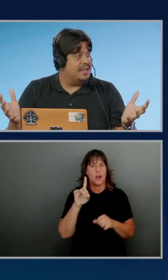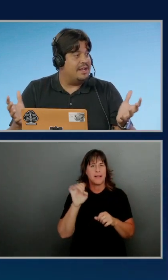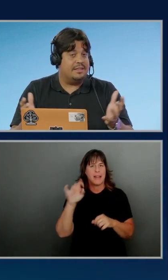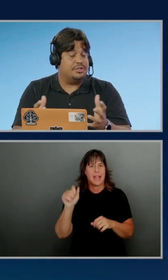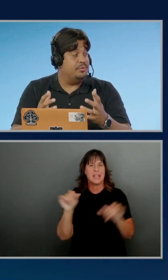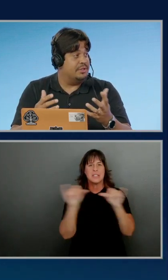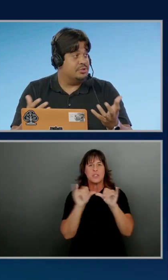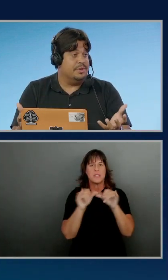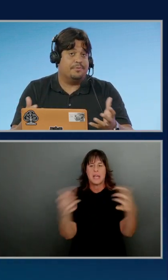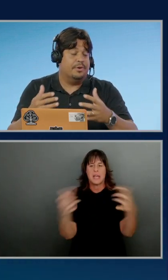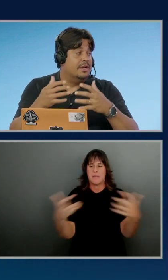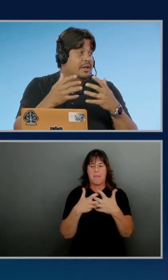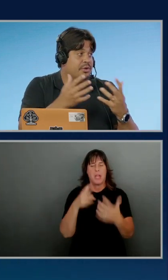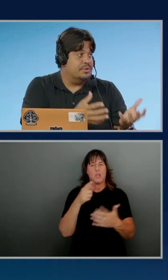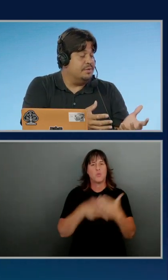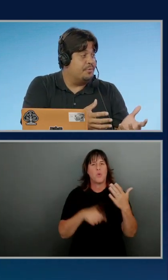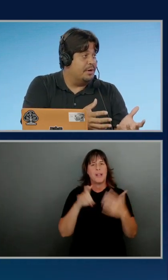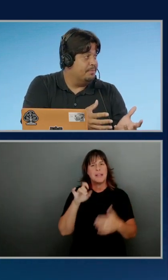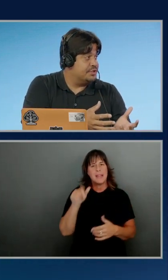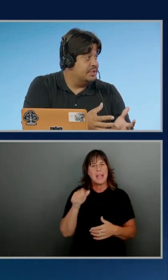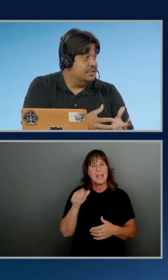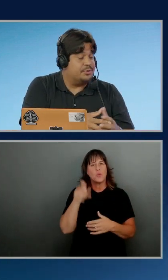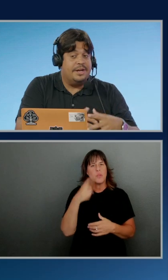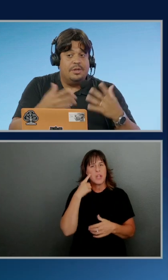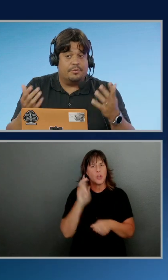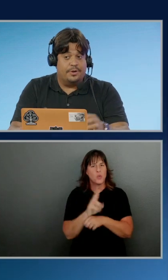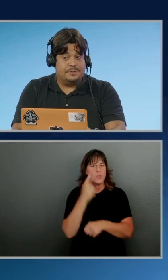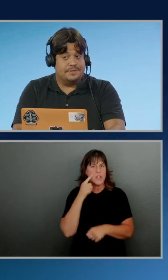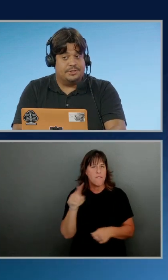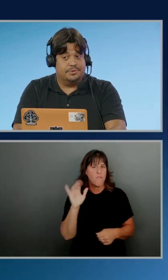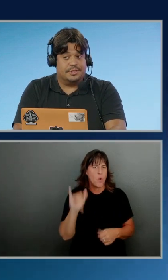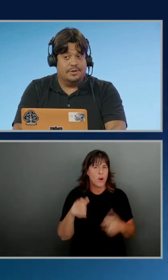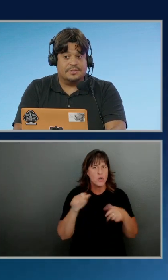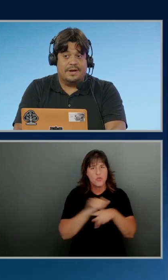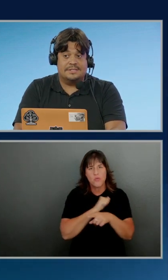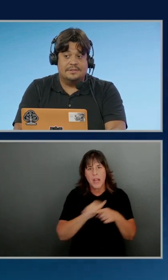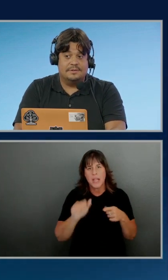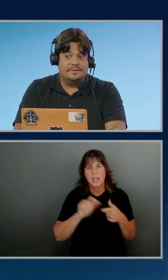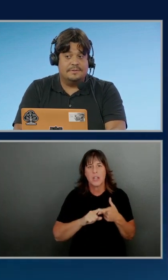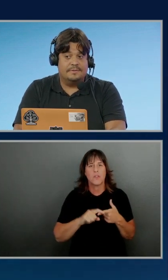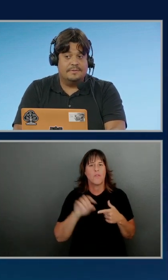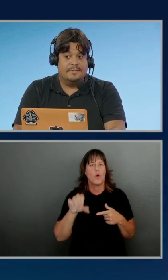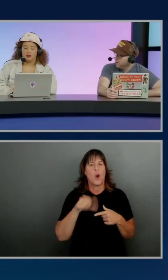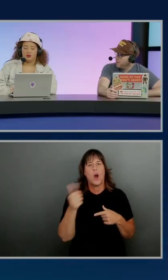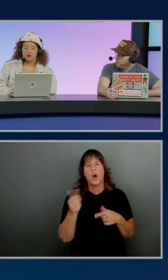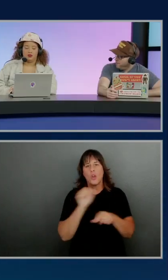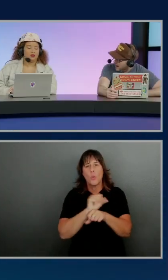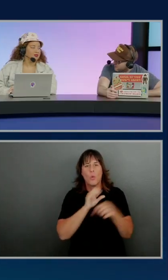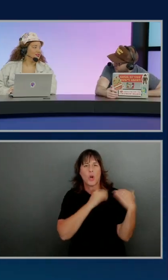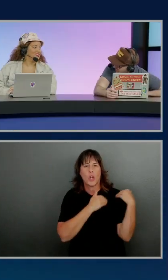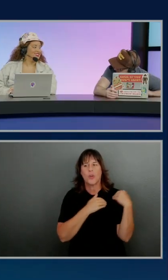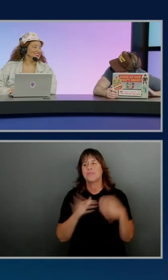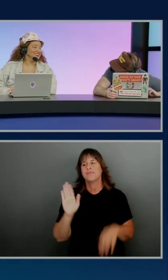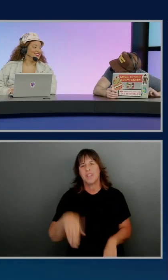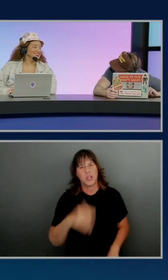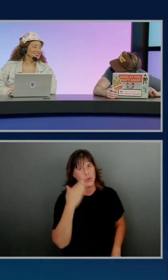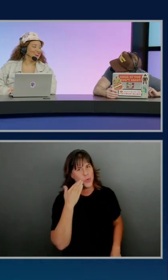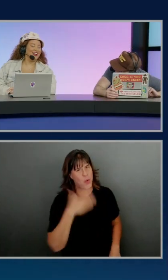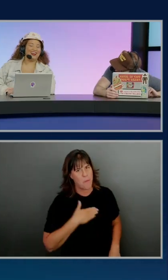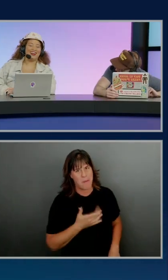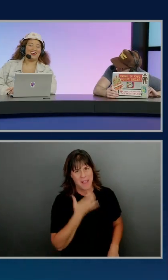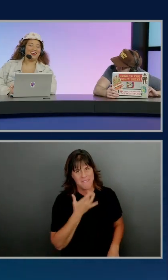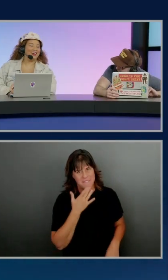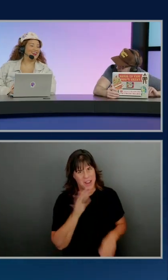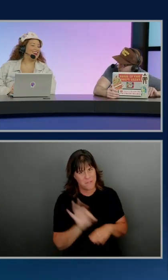to the data that you are using for machine learning training or for HPC workloads, right? Marcos, you know this is one of my favorite